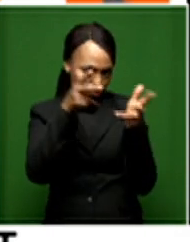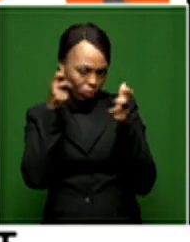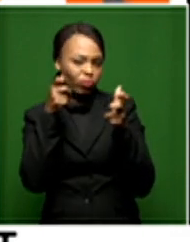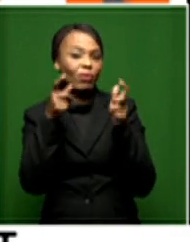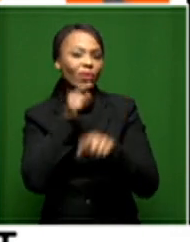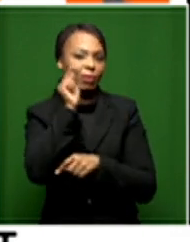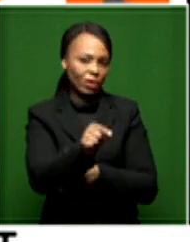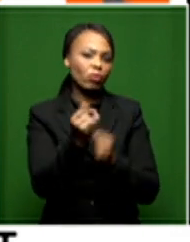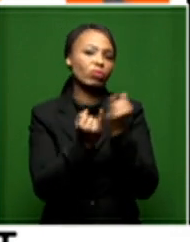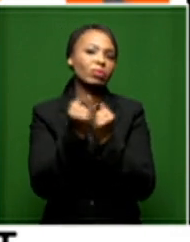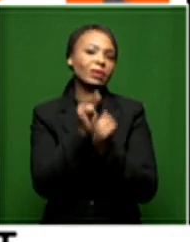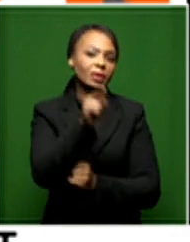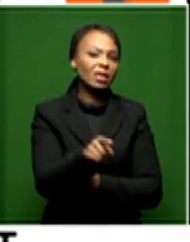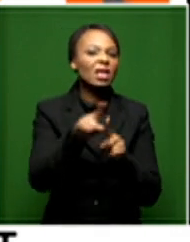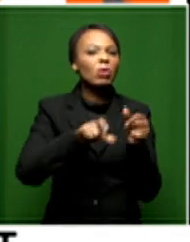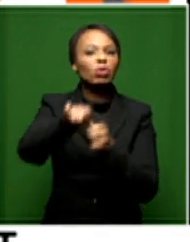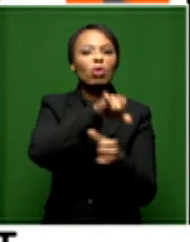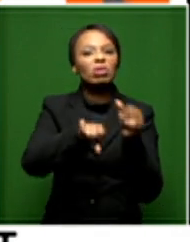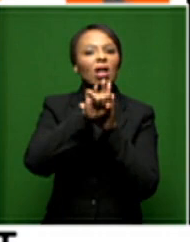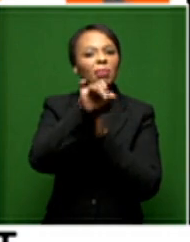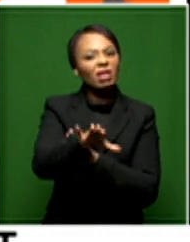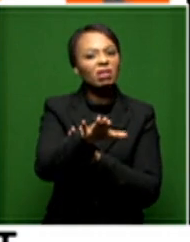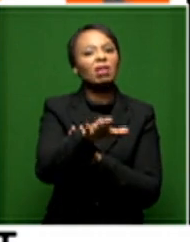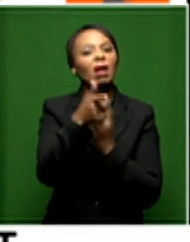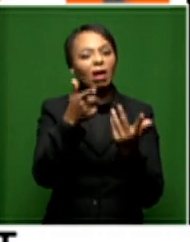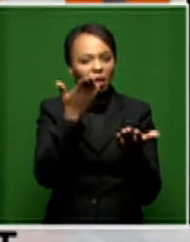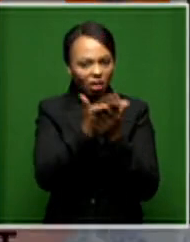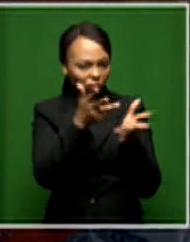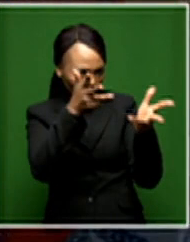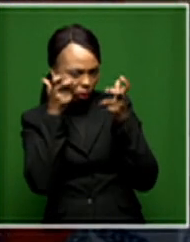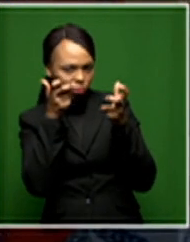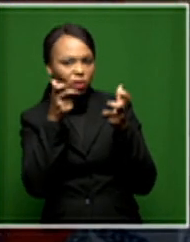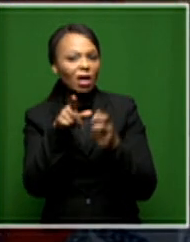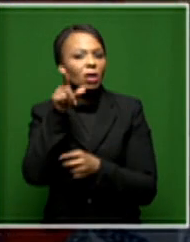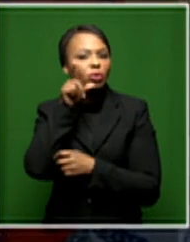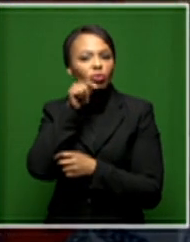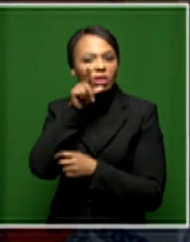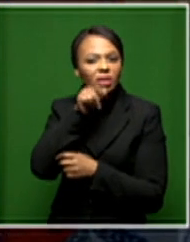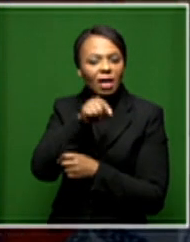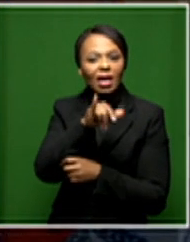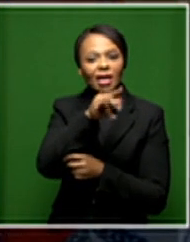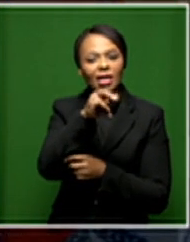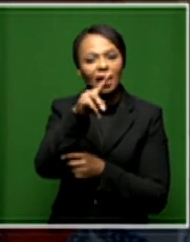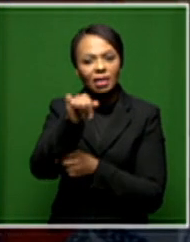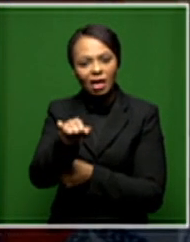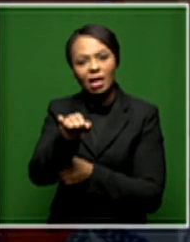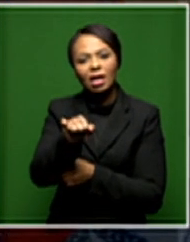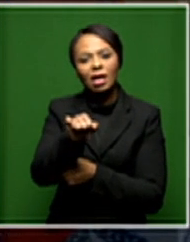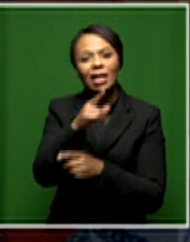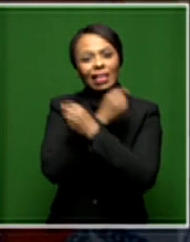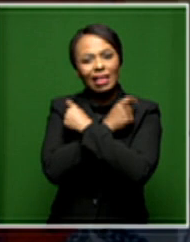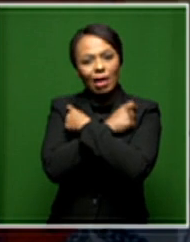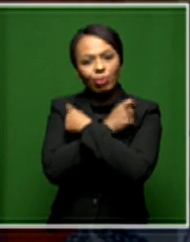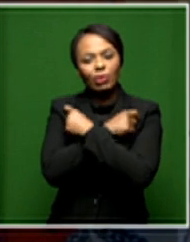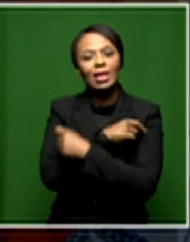you can go and follow all the other social media interactions on our Twitter, which is at Inanda Club, Instagram, Inanda Club, and of course Facebook,